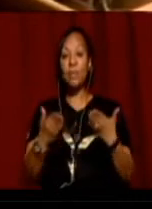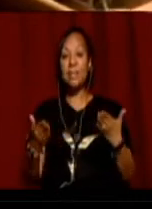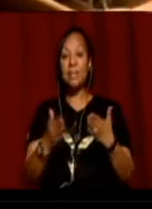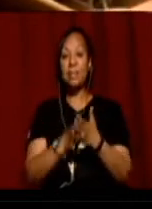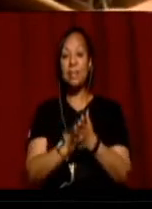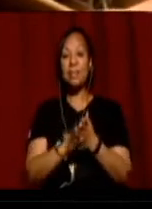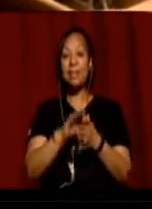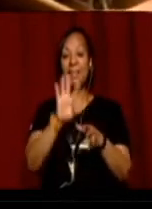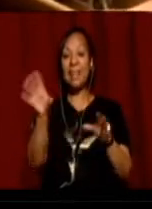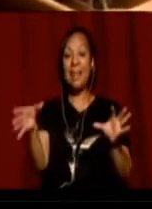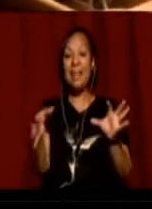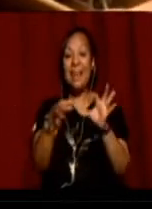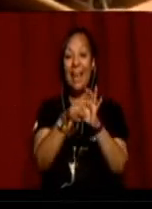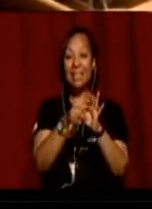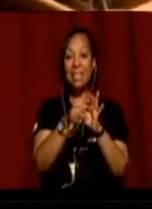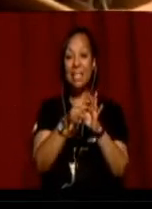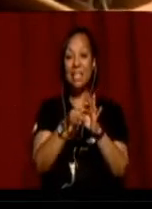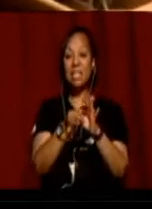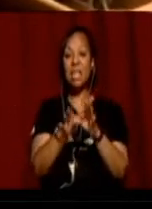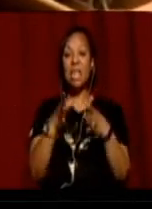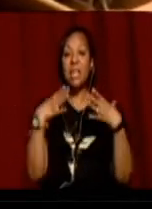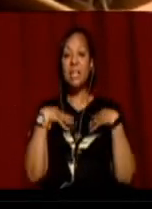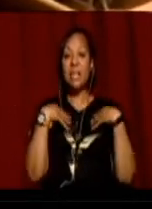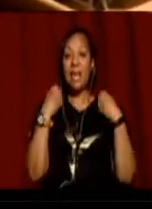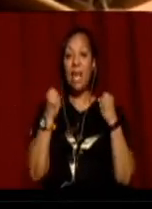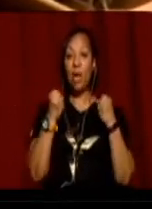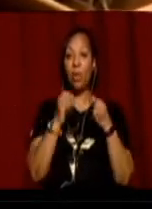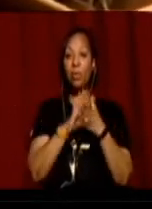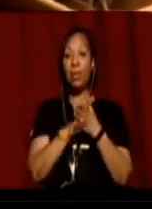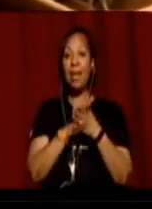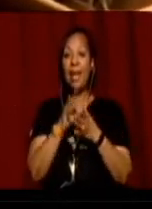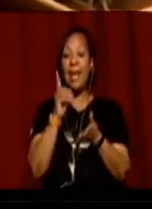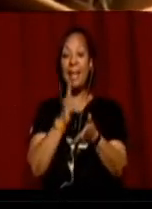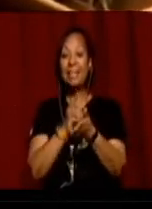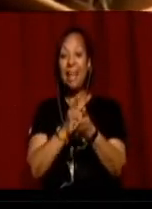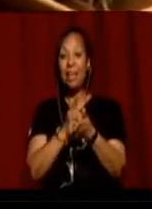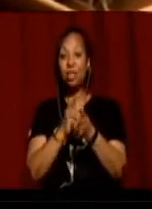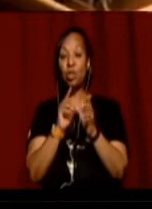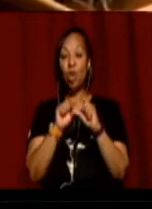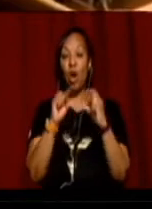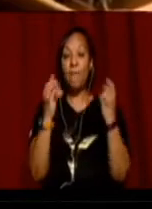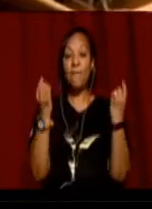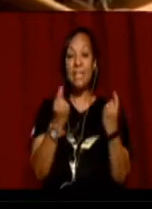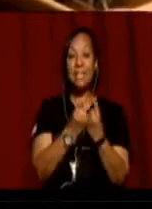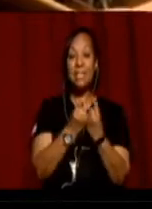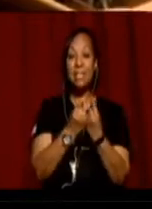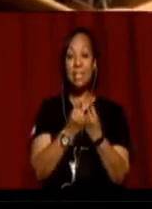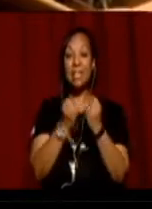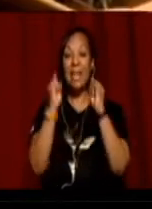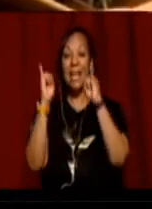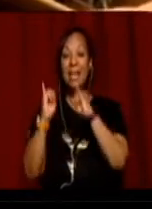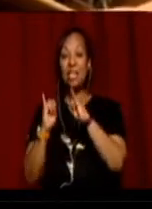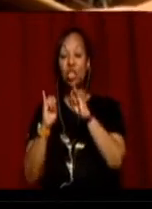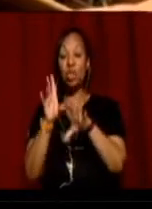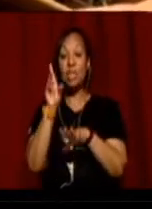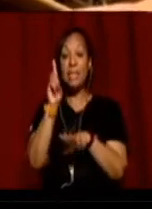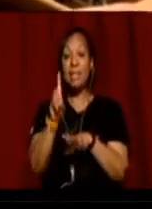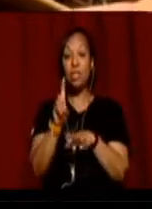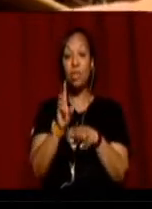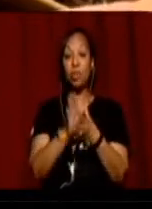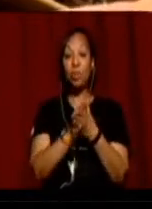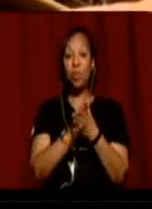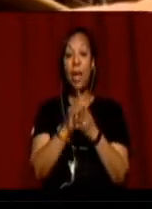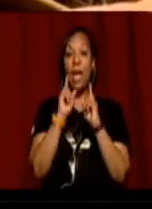diseases that healthcare facilities and doctors' offices and institutions need